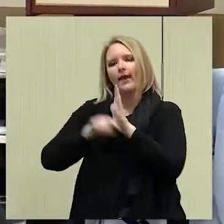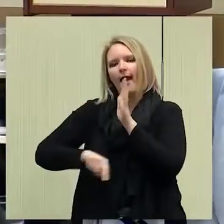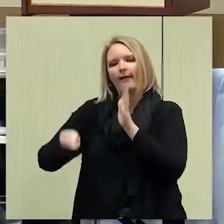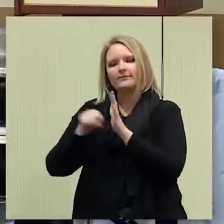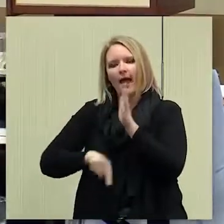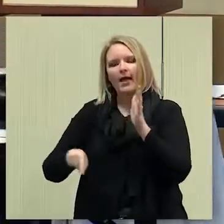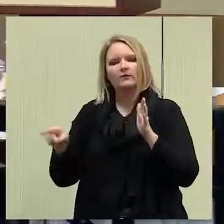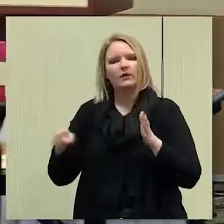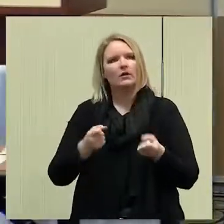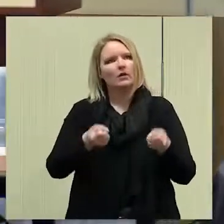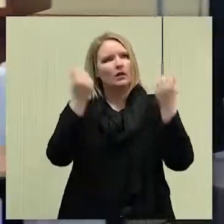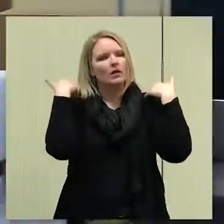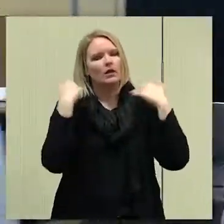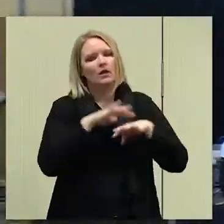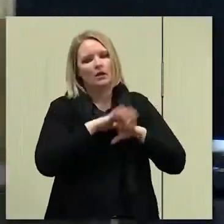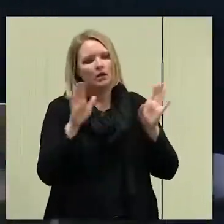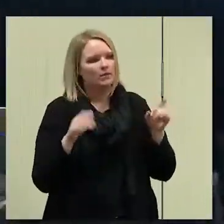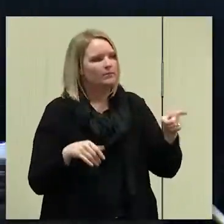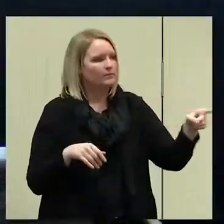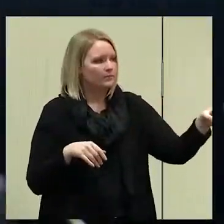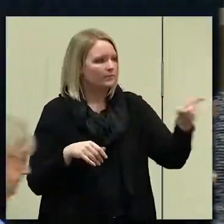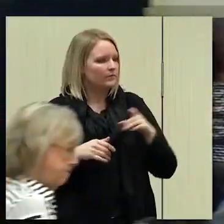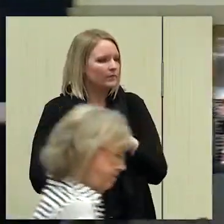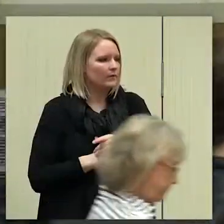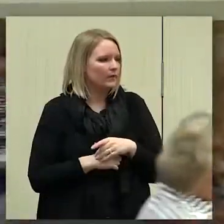some challenging issues.